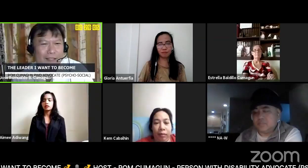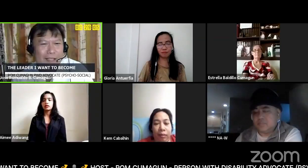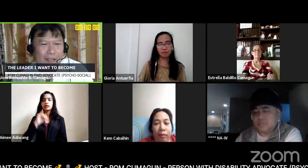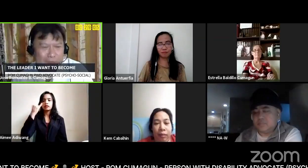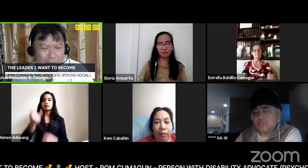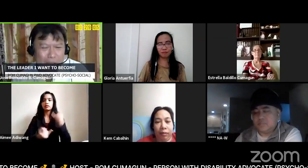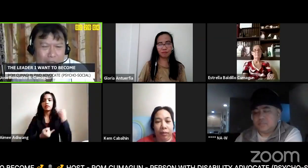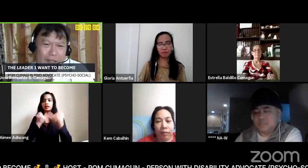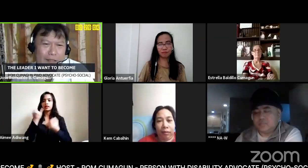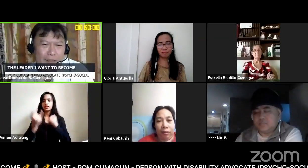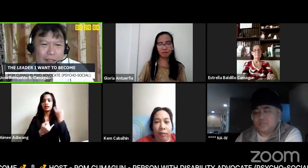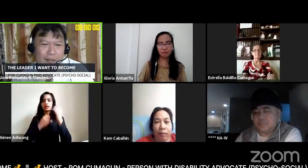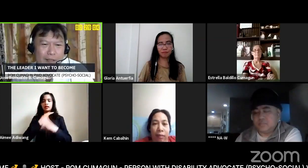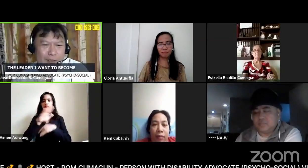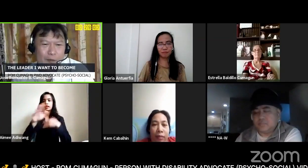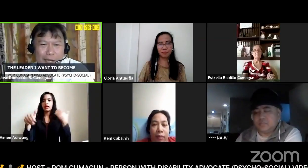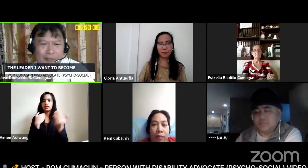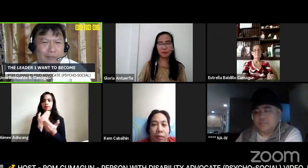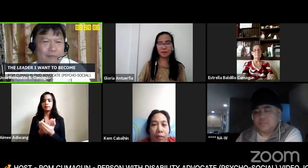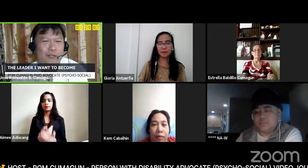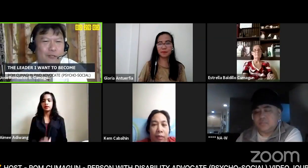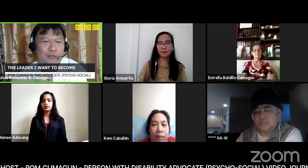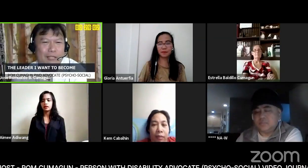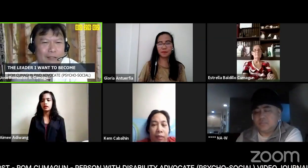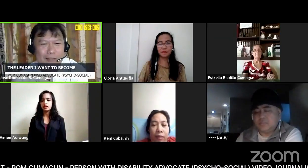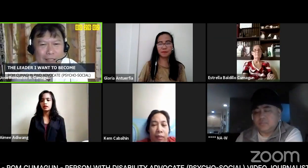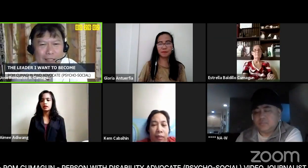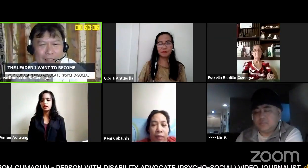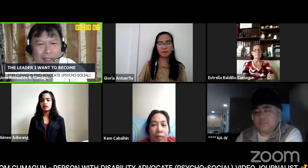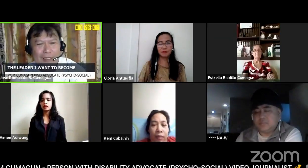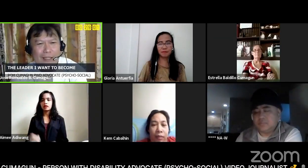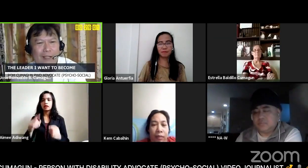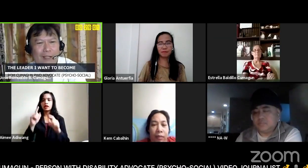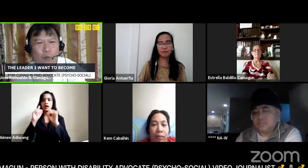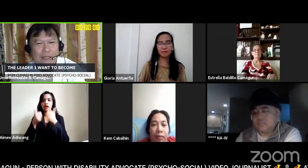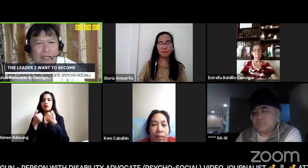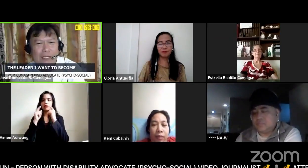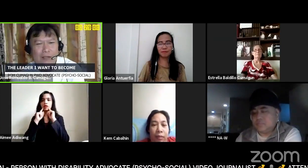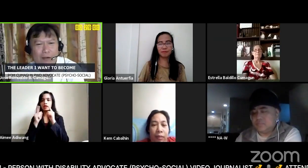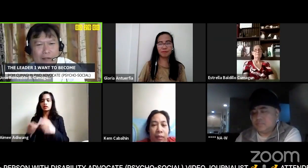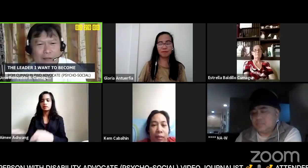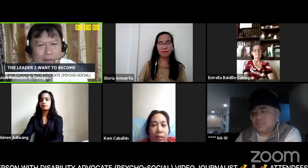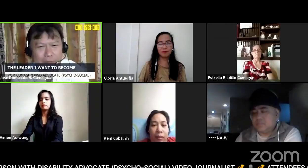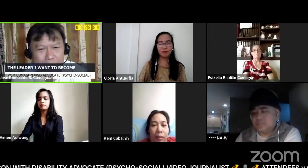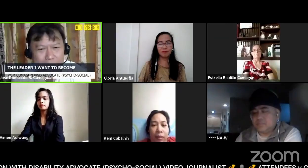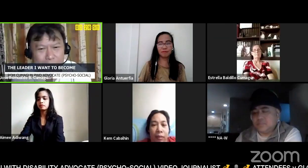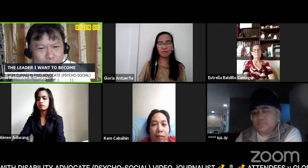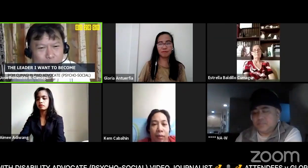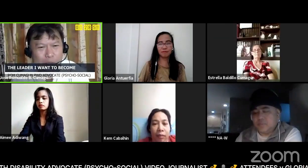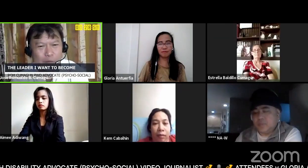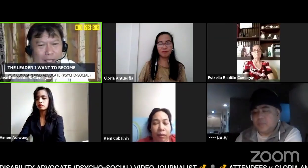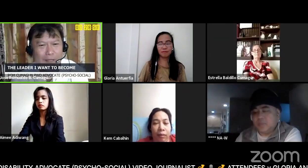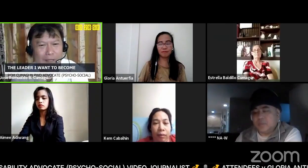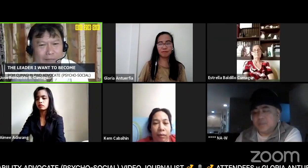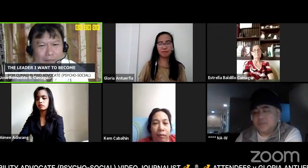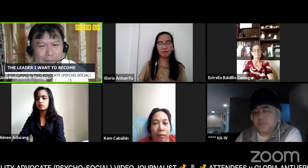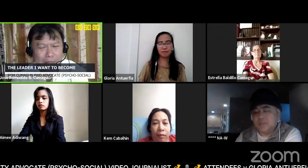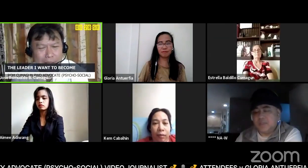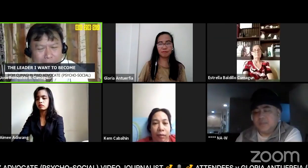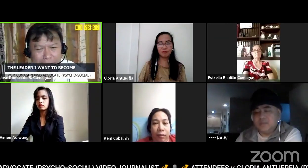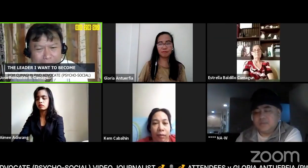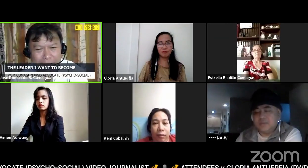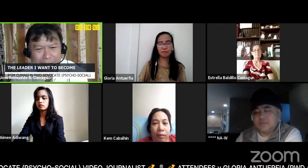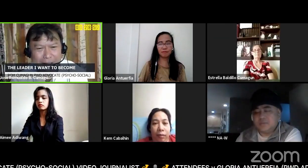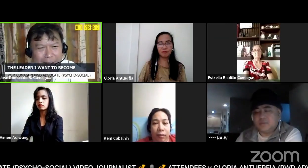invite everybody to answer for yourself, what leader do you want to